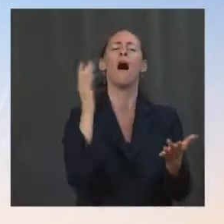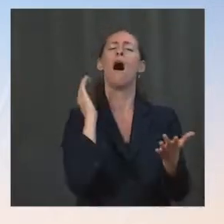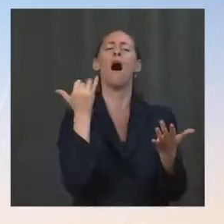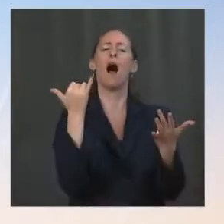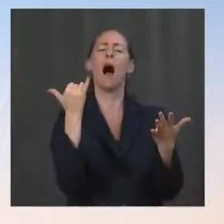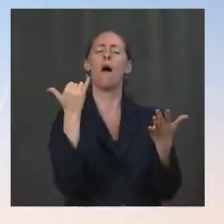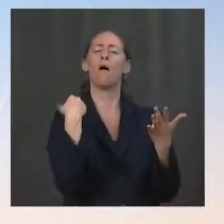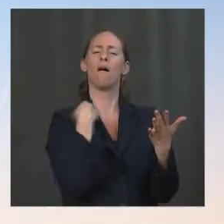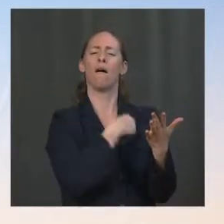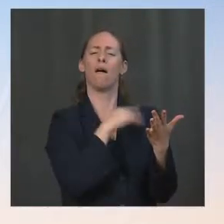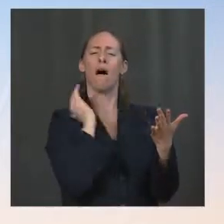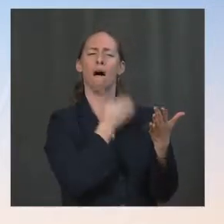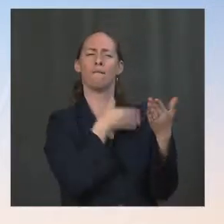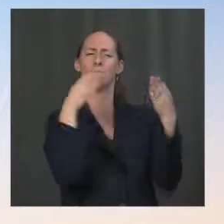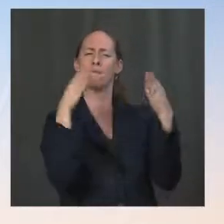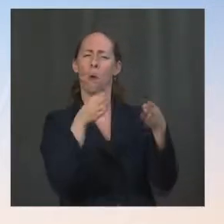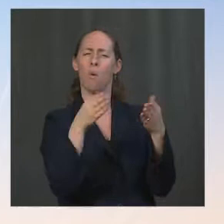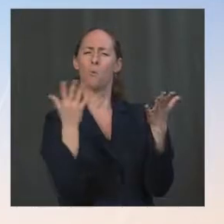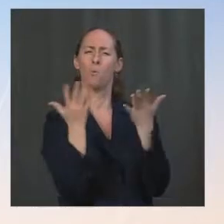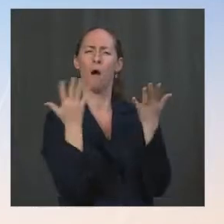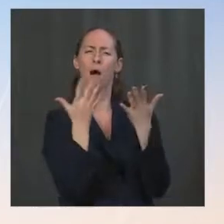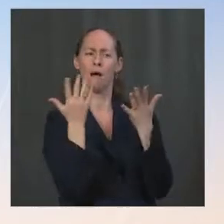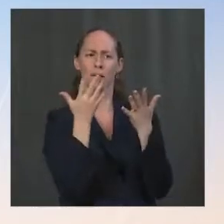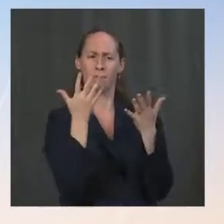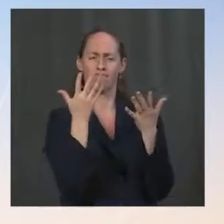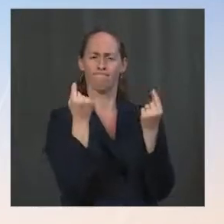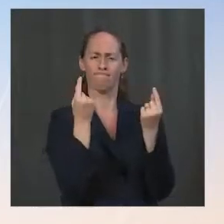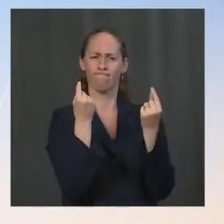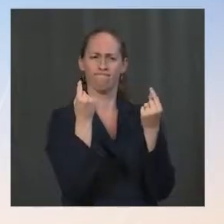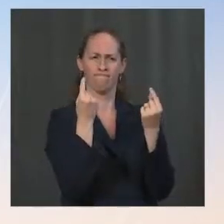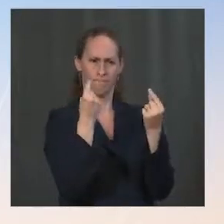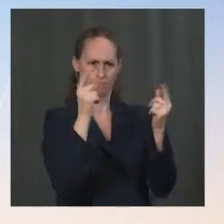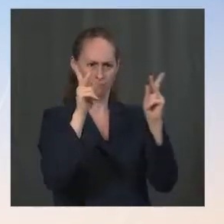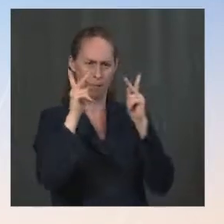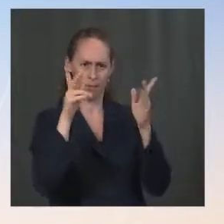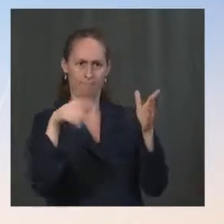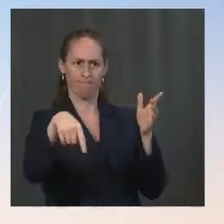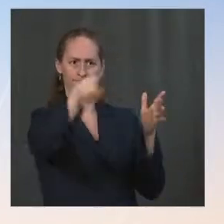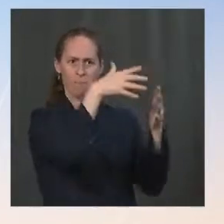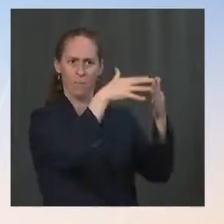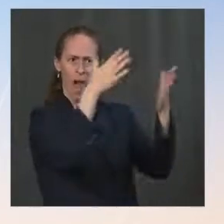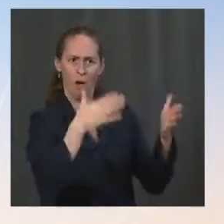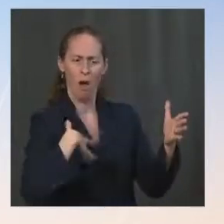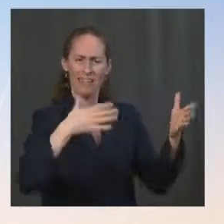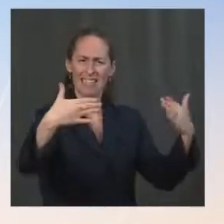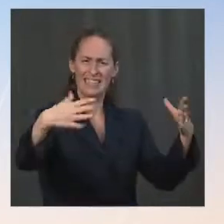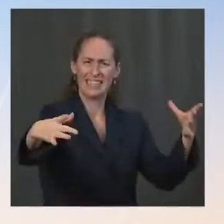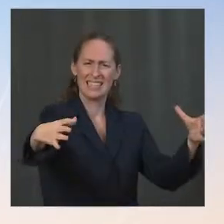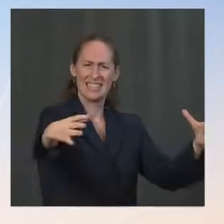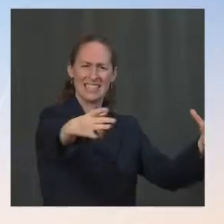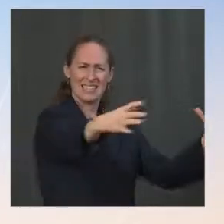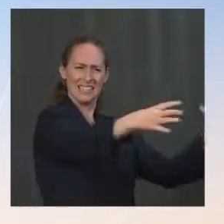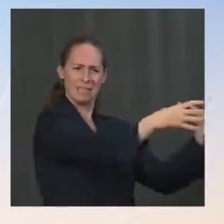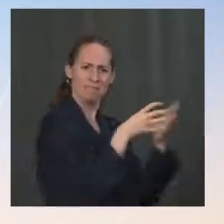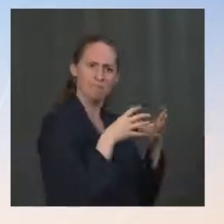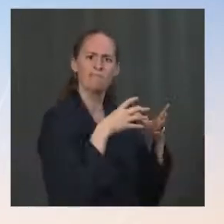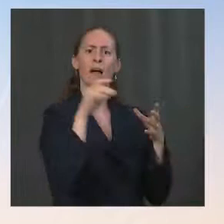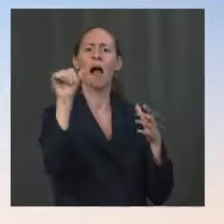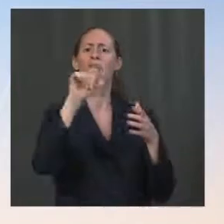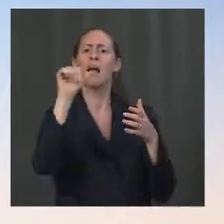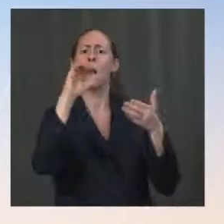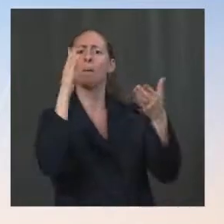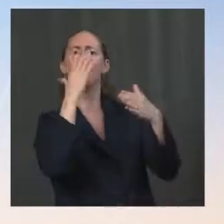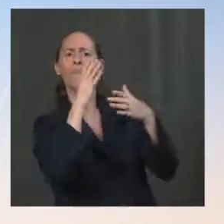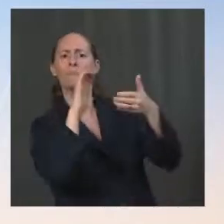we can to get the remaining American citizens who want to depart out of the country, to get our Afghan partners out of the country. As I just said